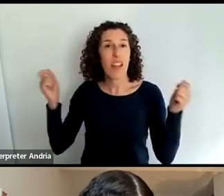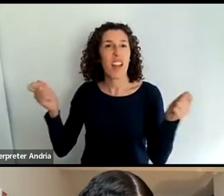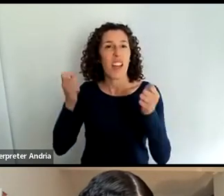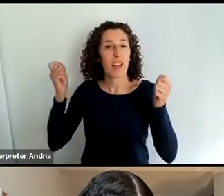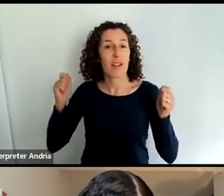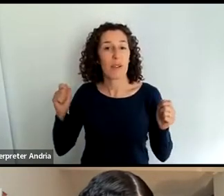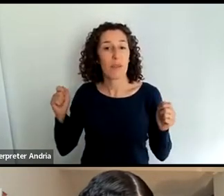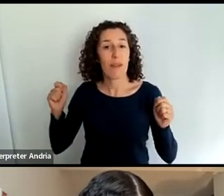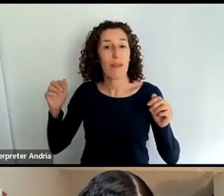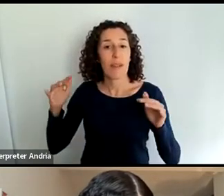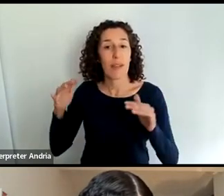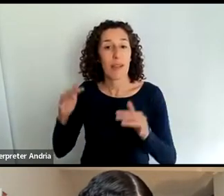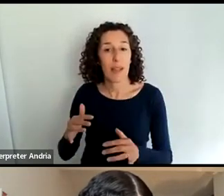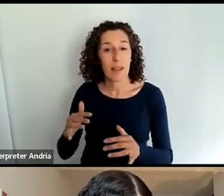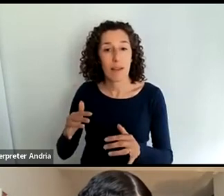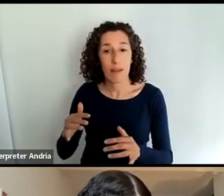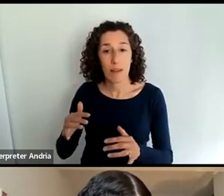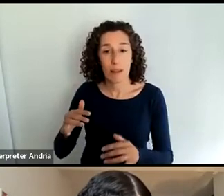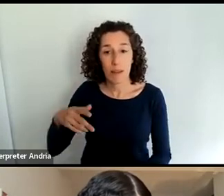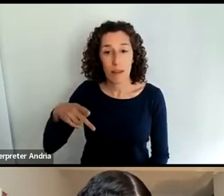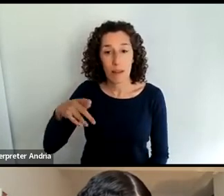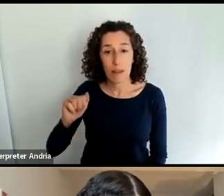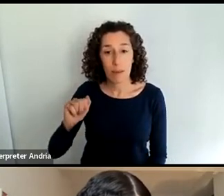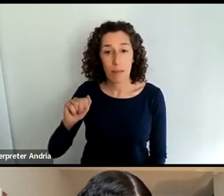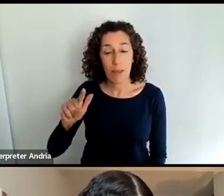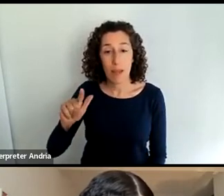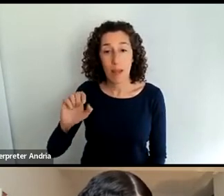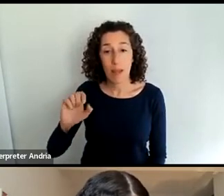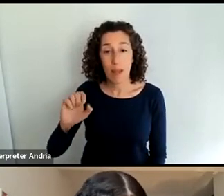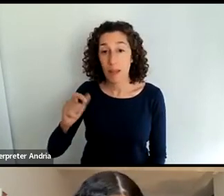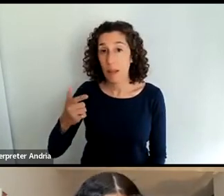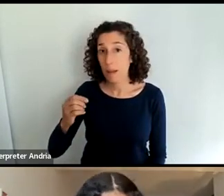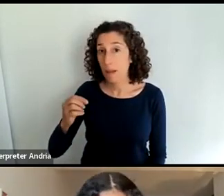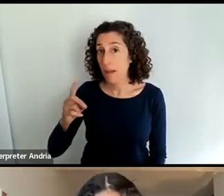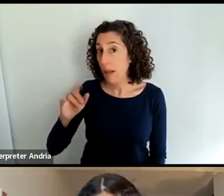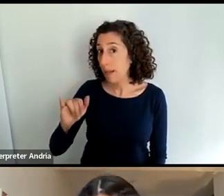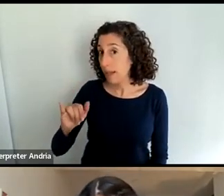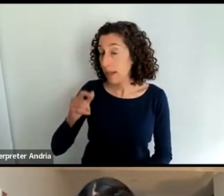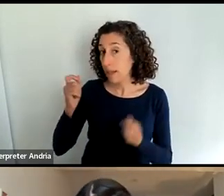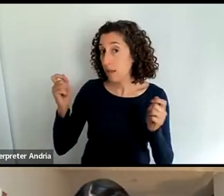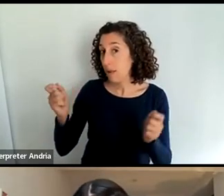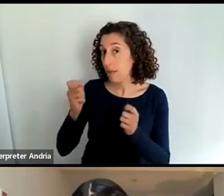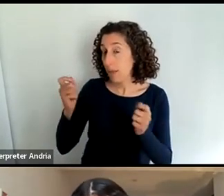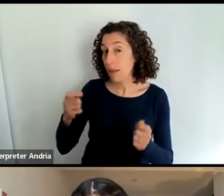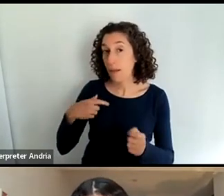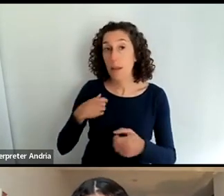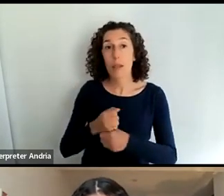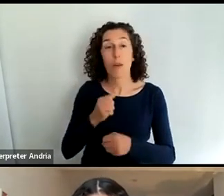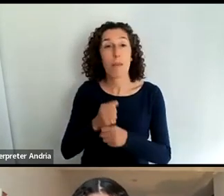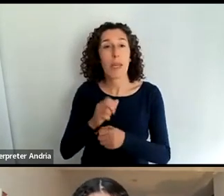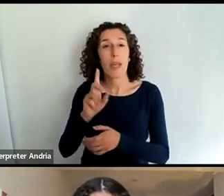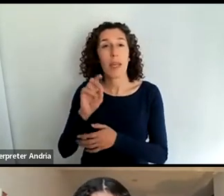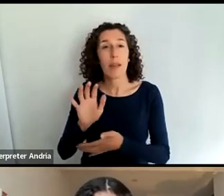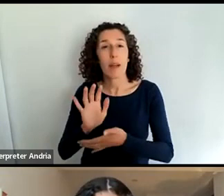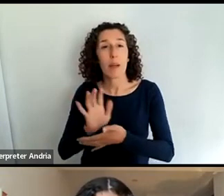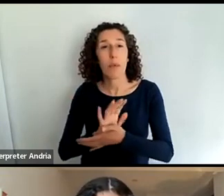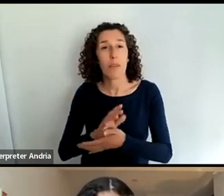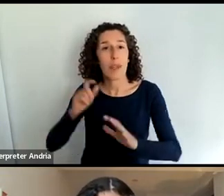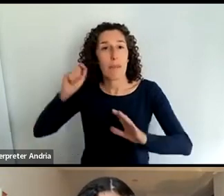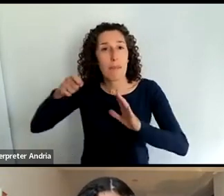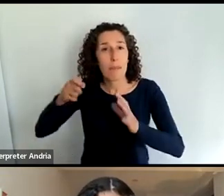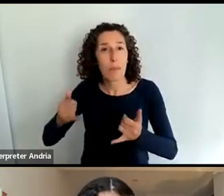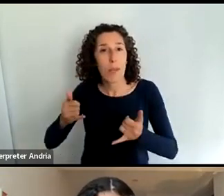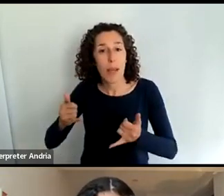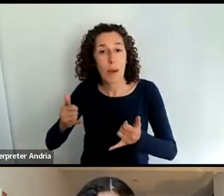Venus Paligati Extravaganza. There's a documentary being made at the moment, and not only